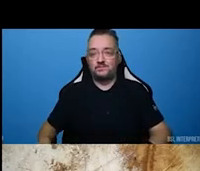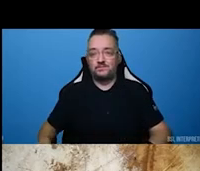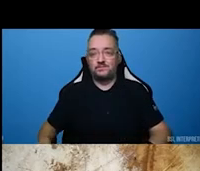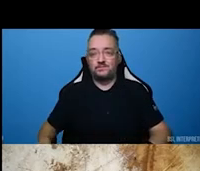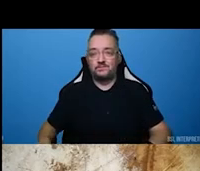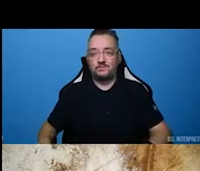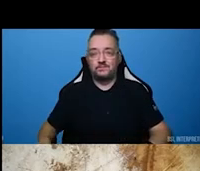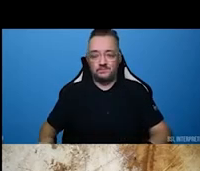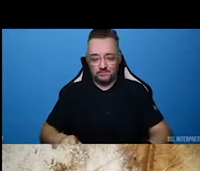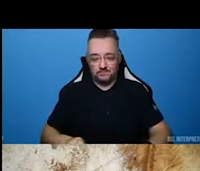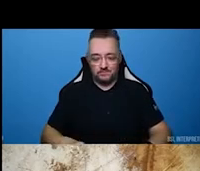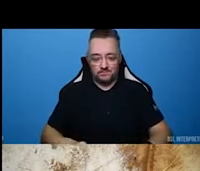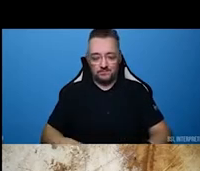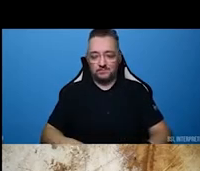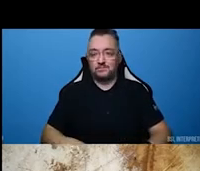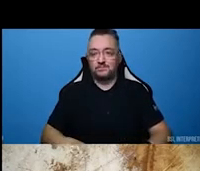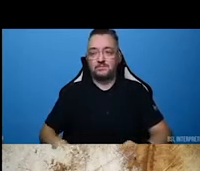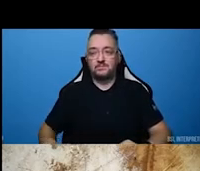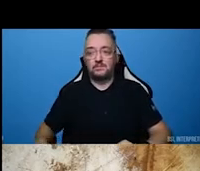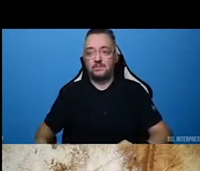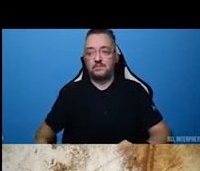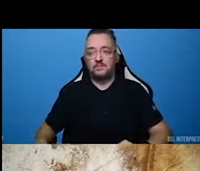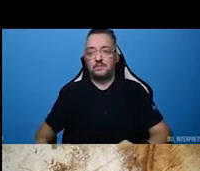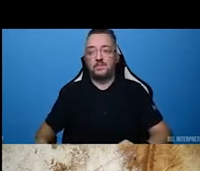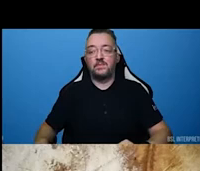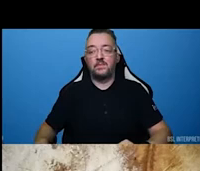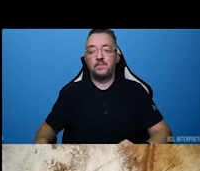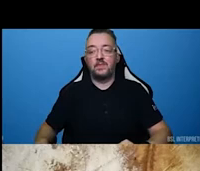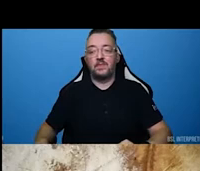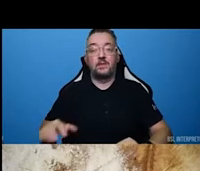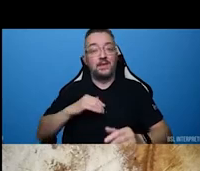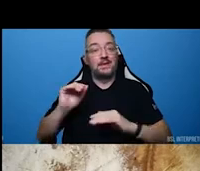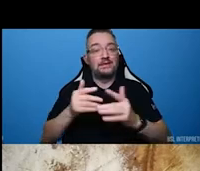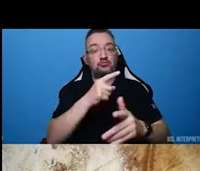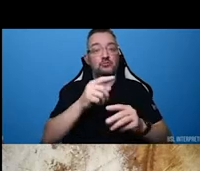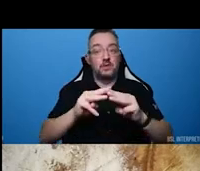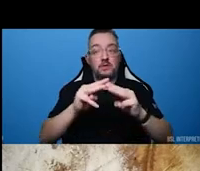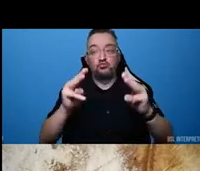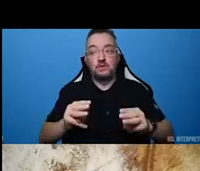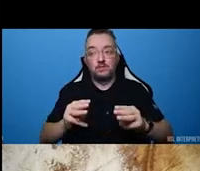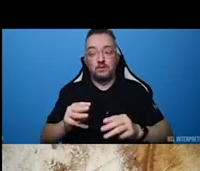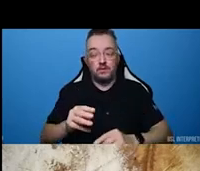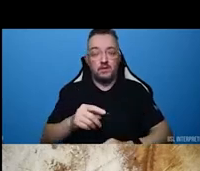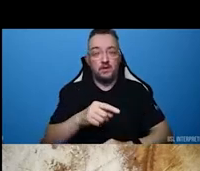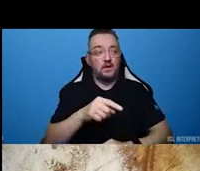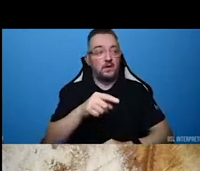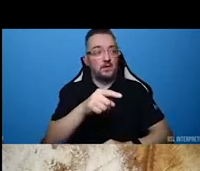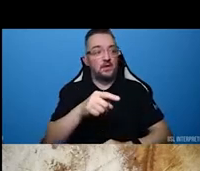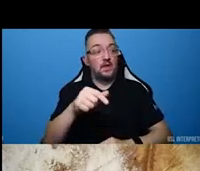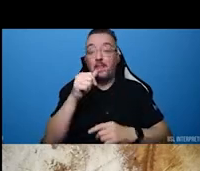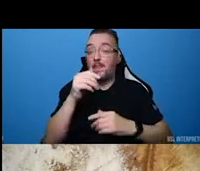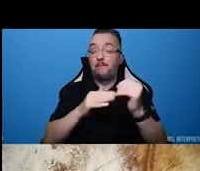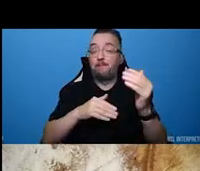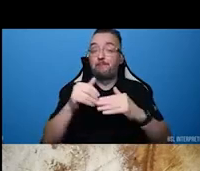So I'll introduce the project, the Anthropocene Museum, and it's not so much of the building,